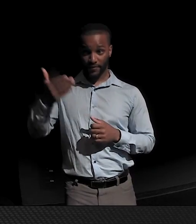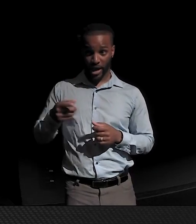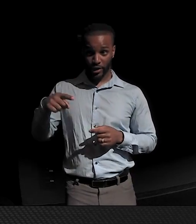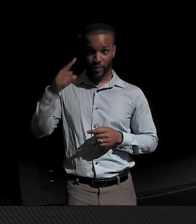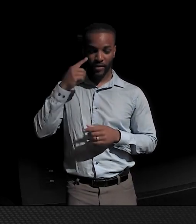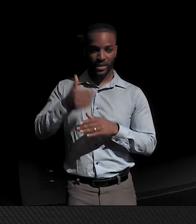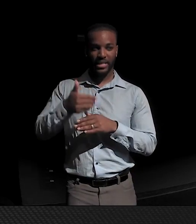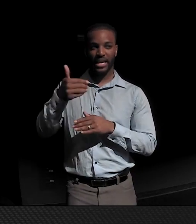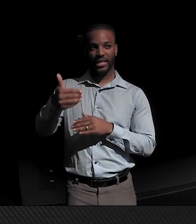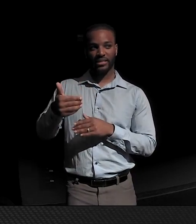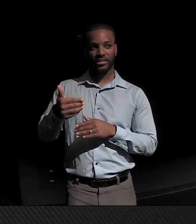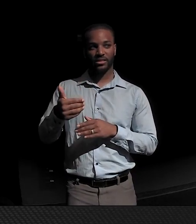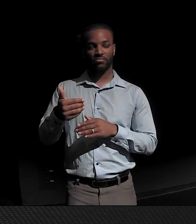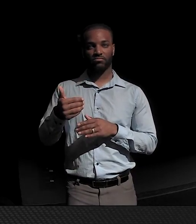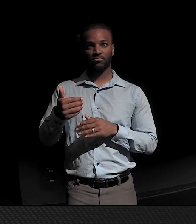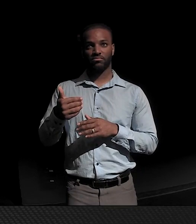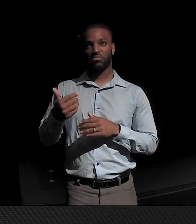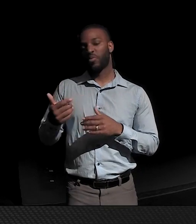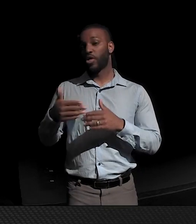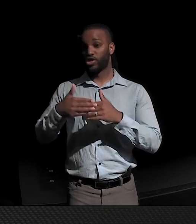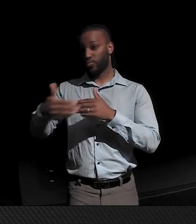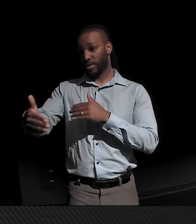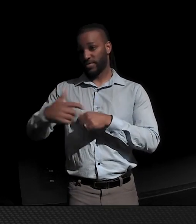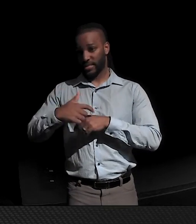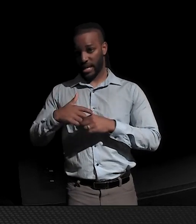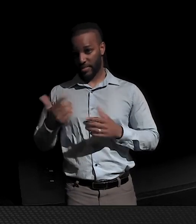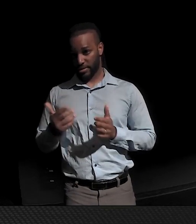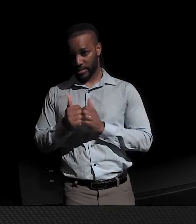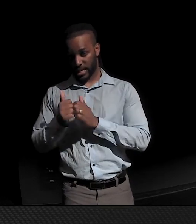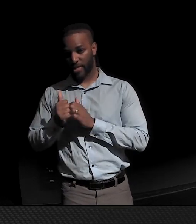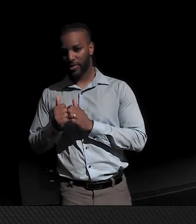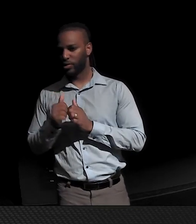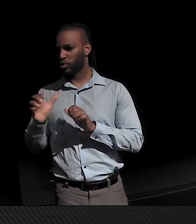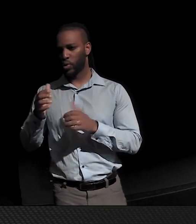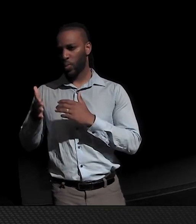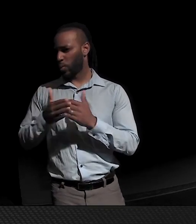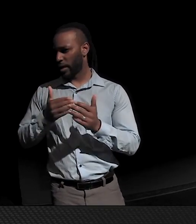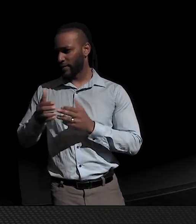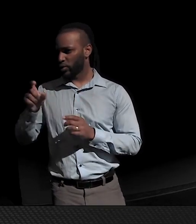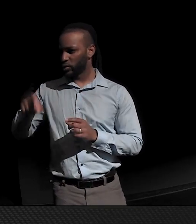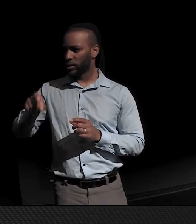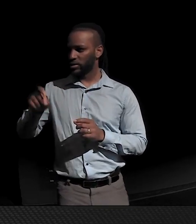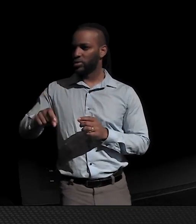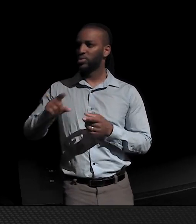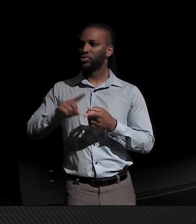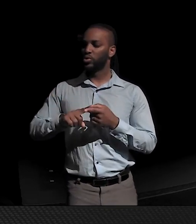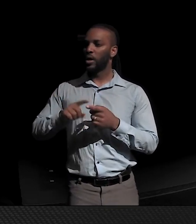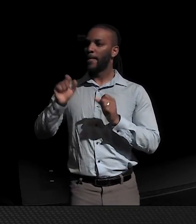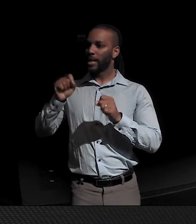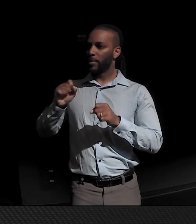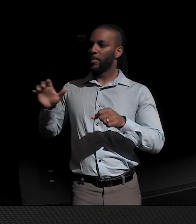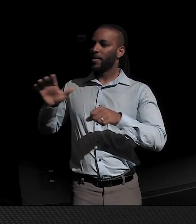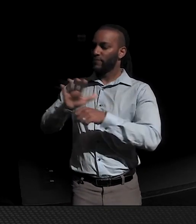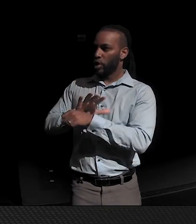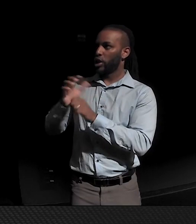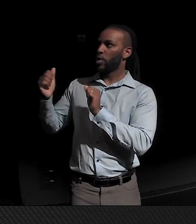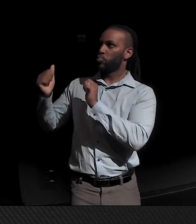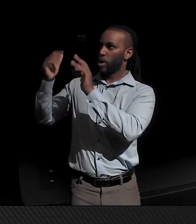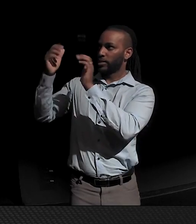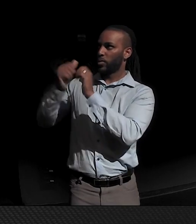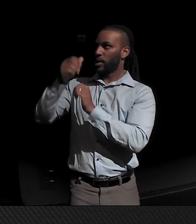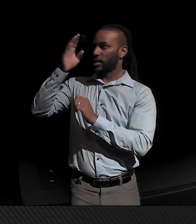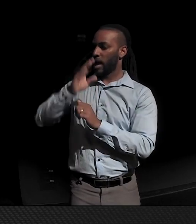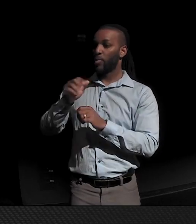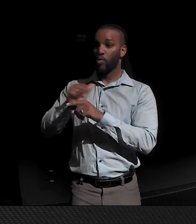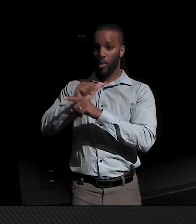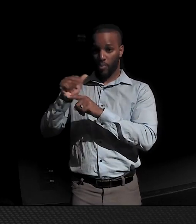for the rest of our gathering, do whatever you need to do to be able to be fully present to God. We're